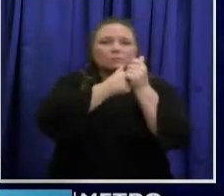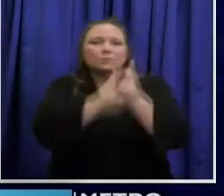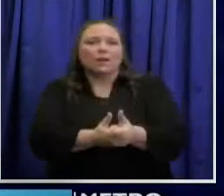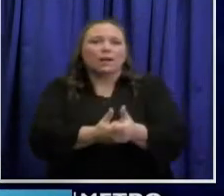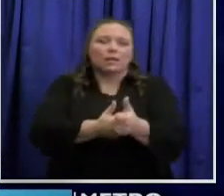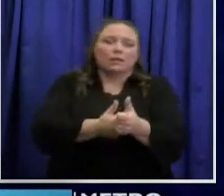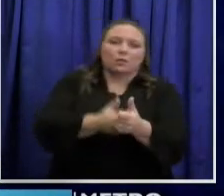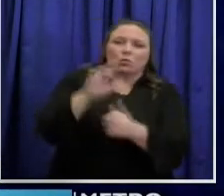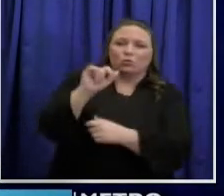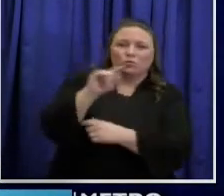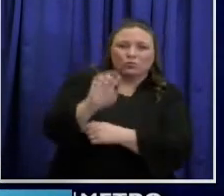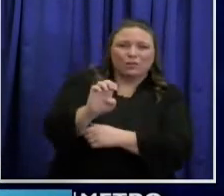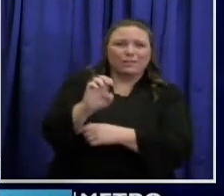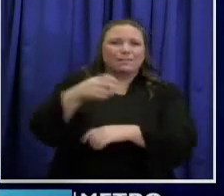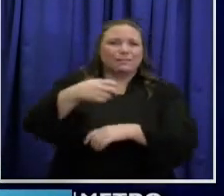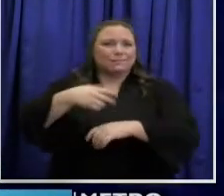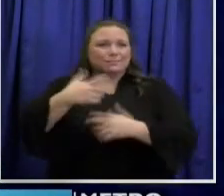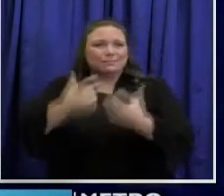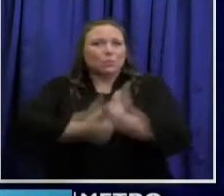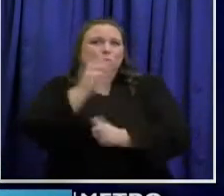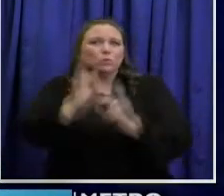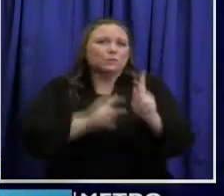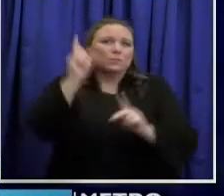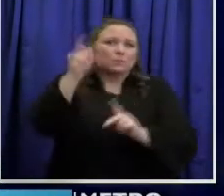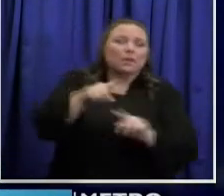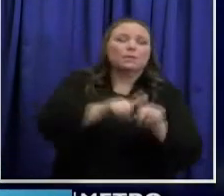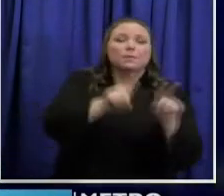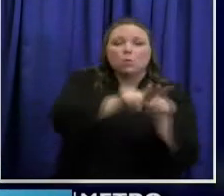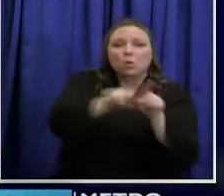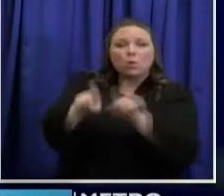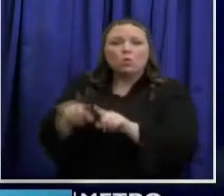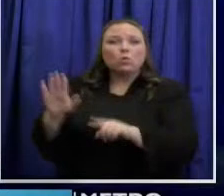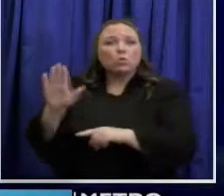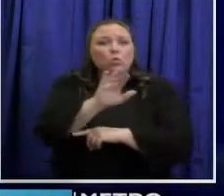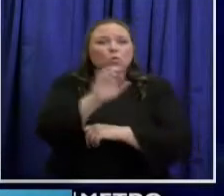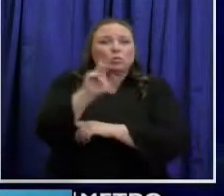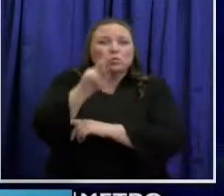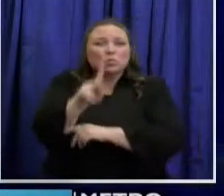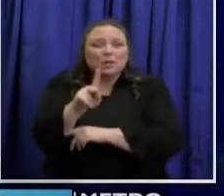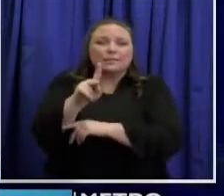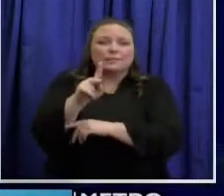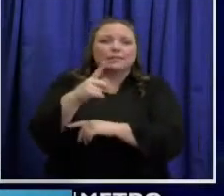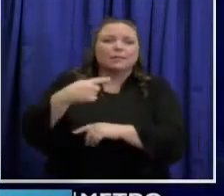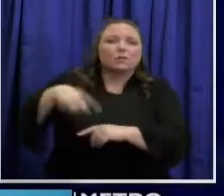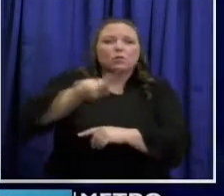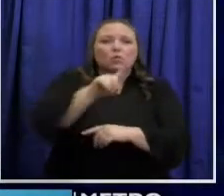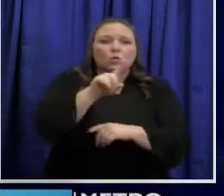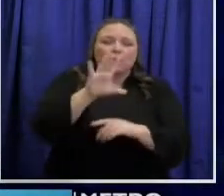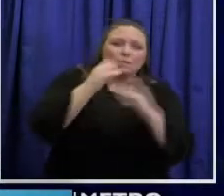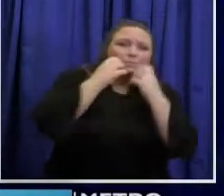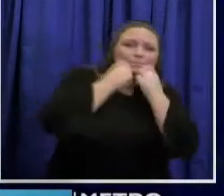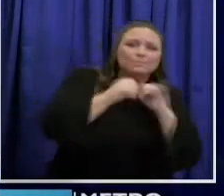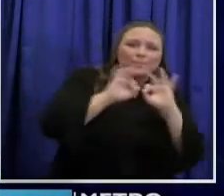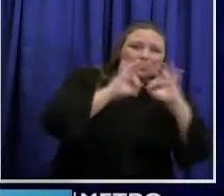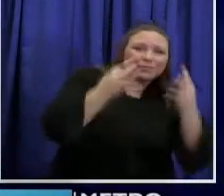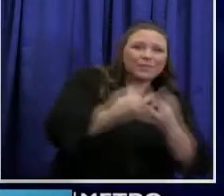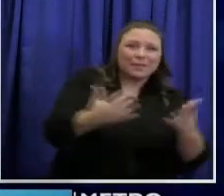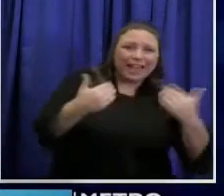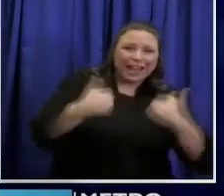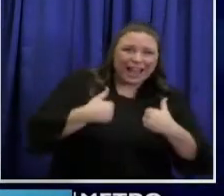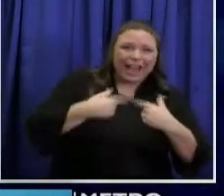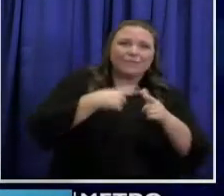high, but also understand the risk profile that you and your loved ones have and limit that risk